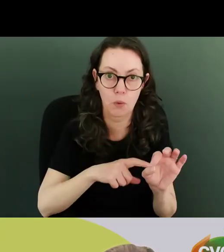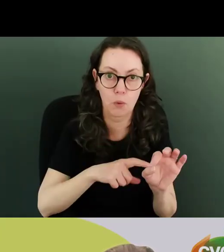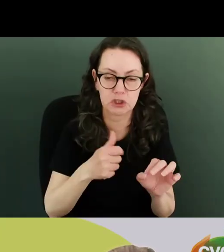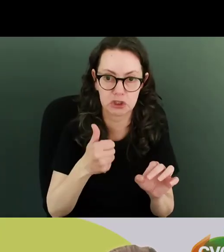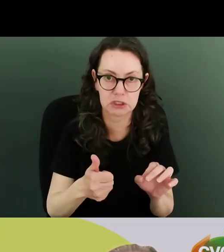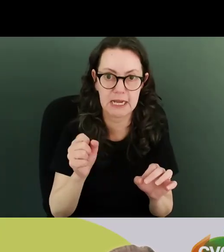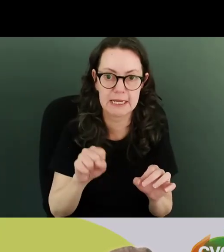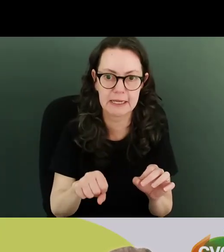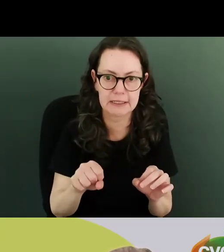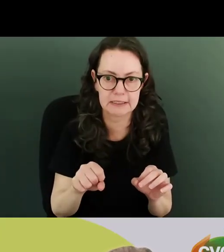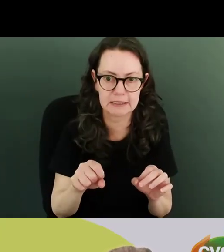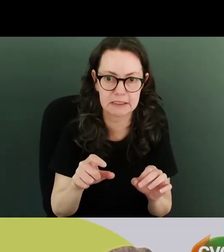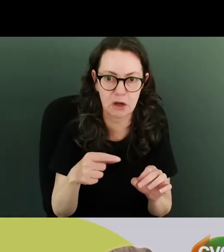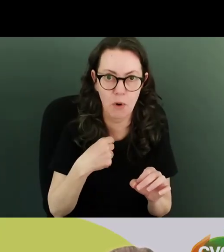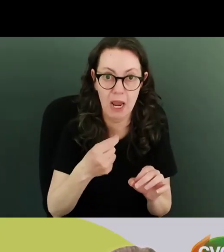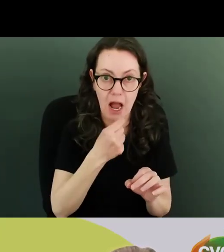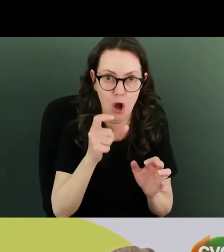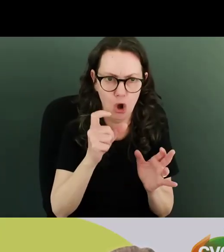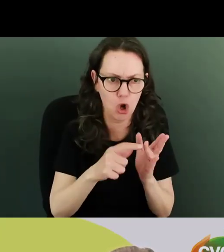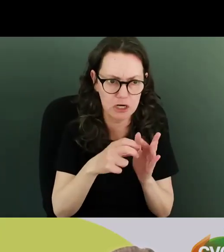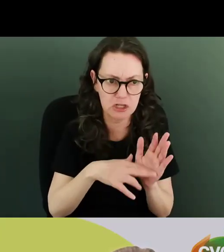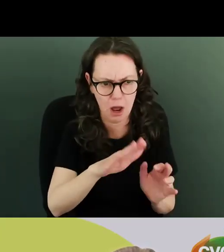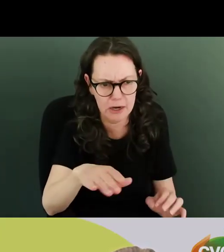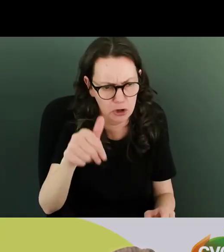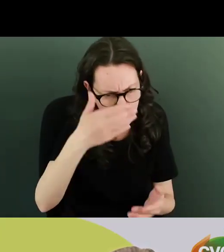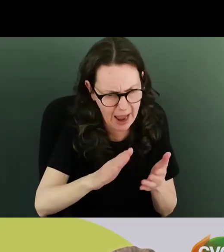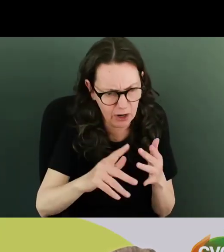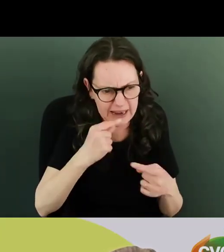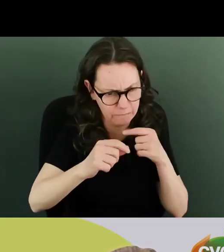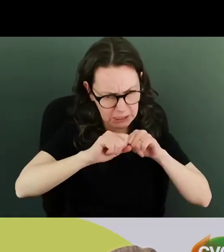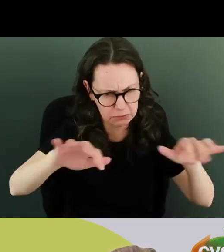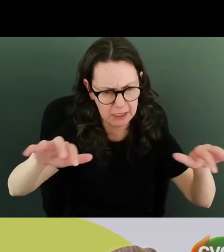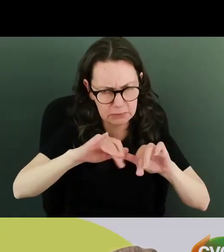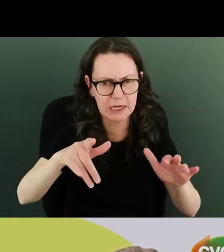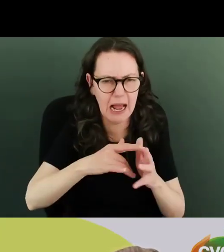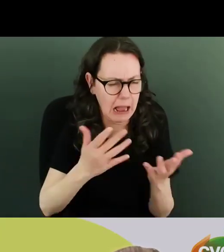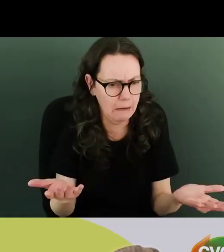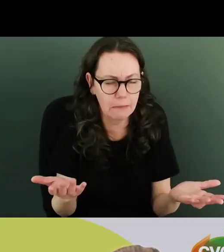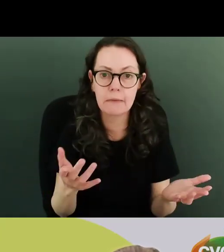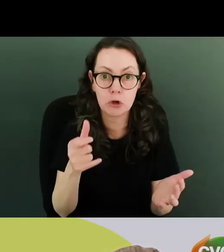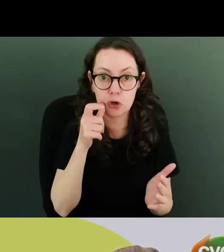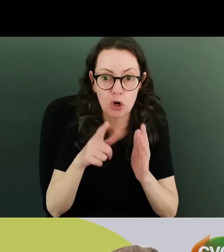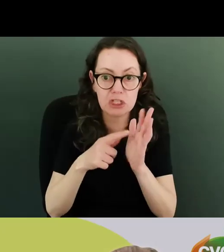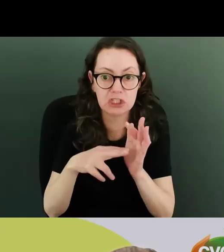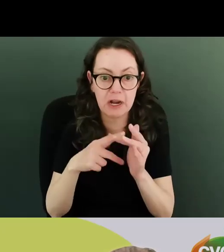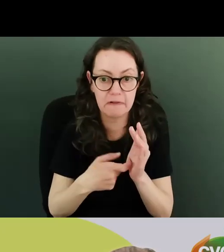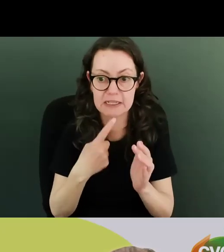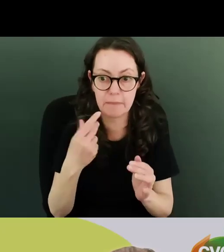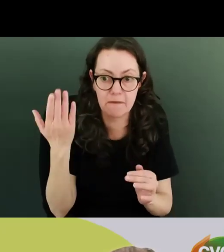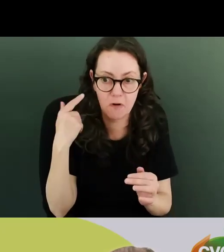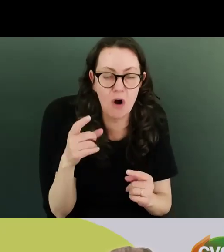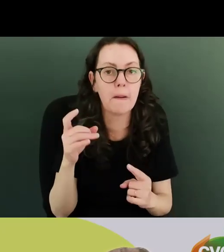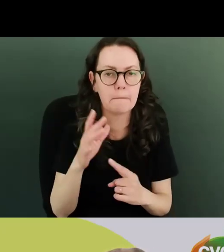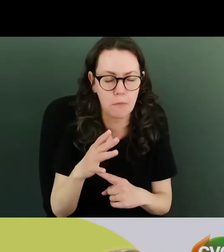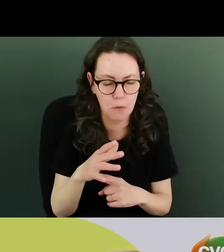a question that we have asked the co-designers to help us with. I think, as Jennifer kind of suggested before, it's really important